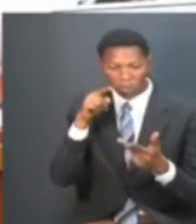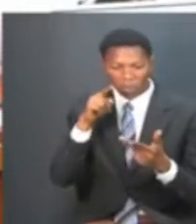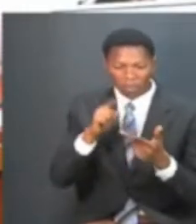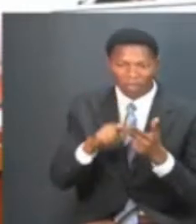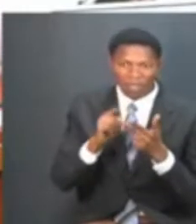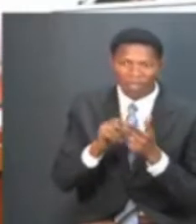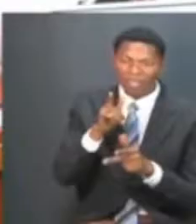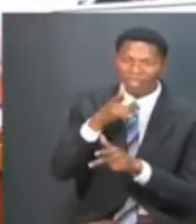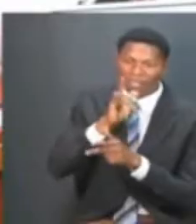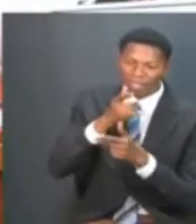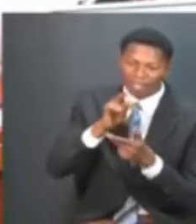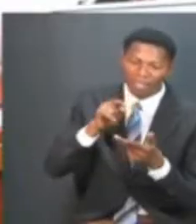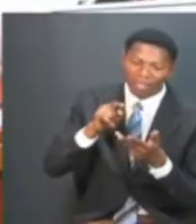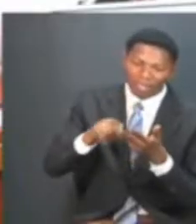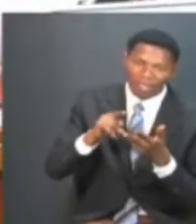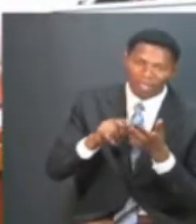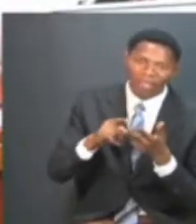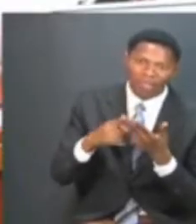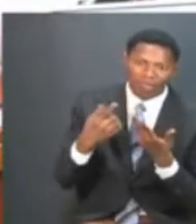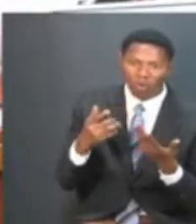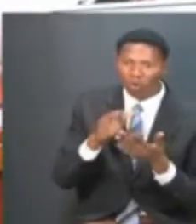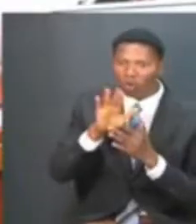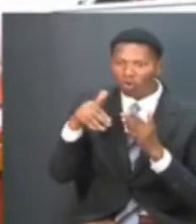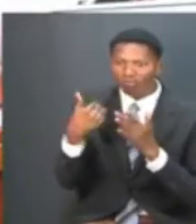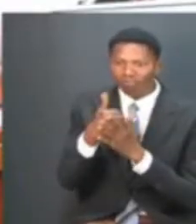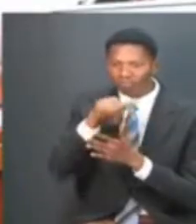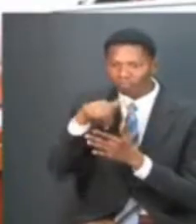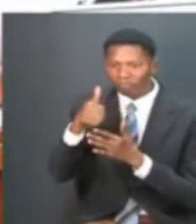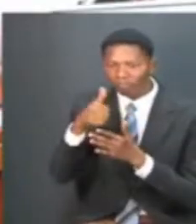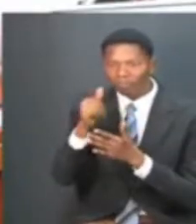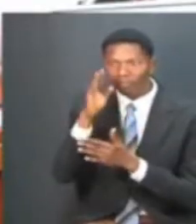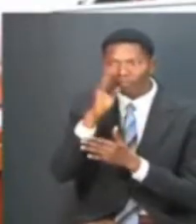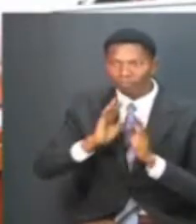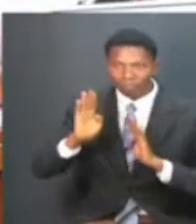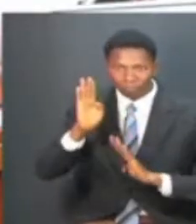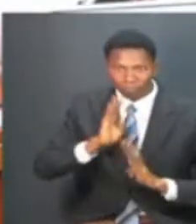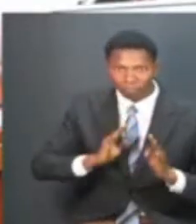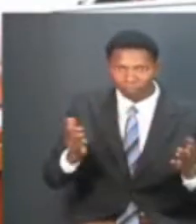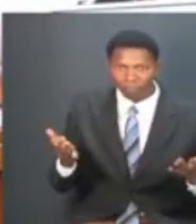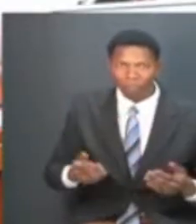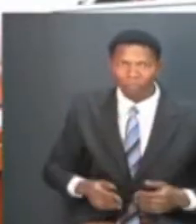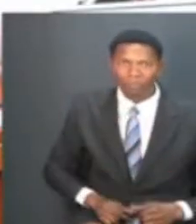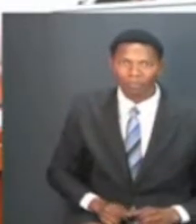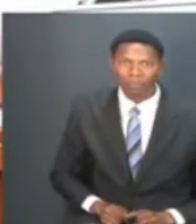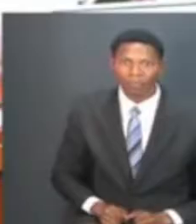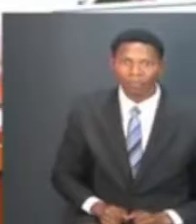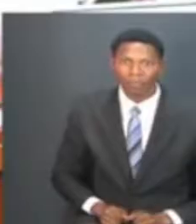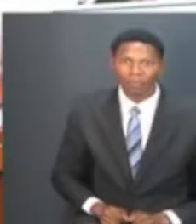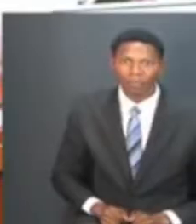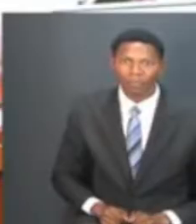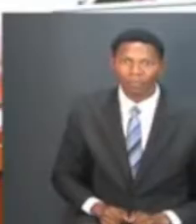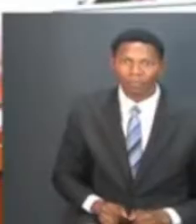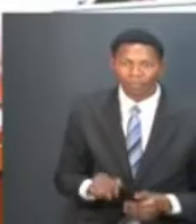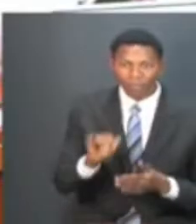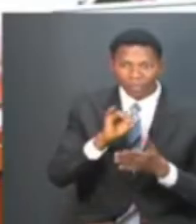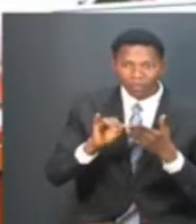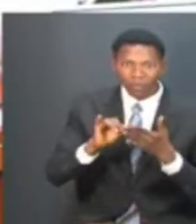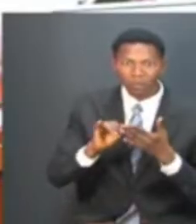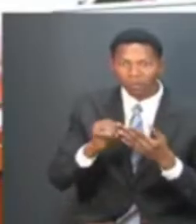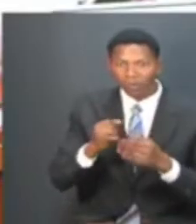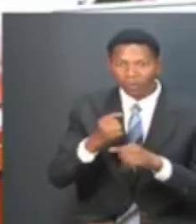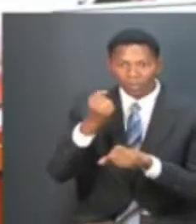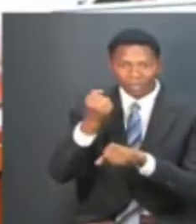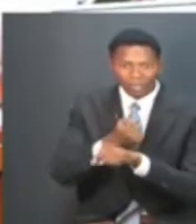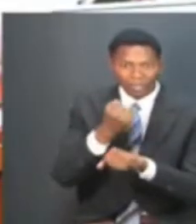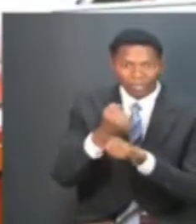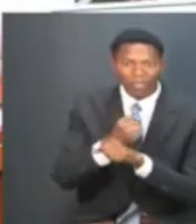pregnancy, and sexually transmitted diseases. Mr. Speaker, the Institute of Statistical, Social, and